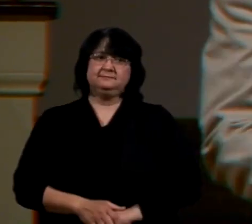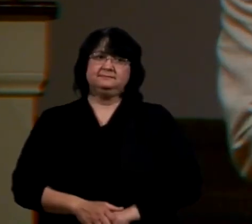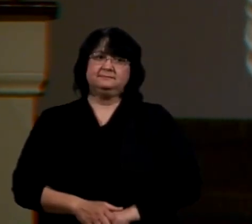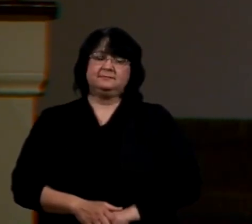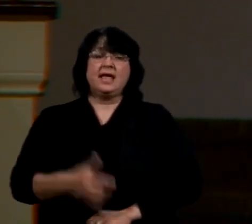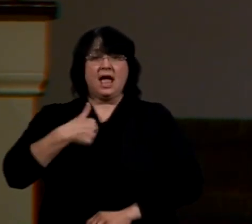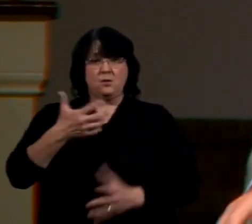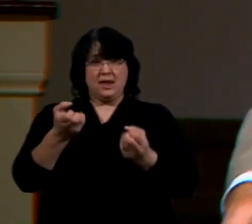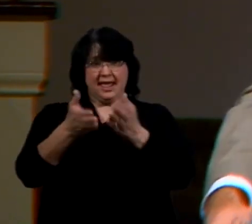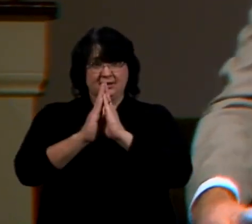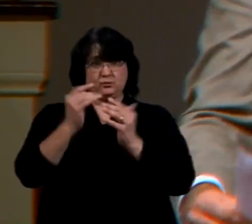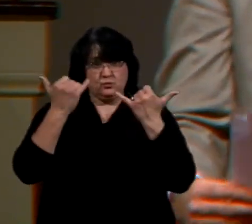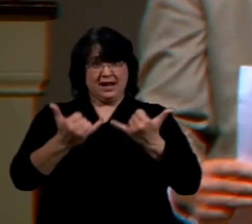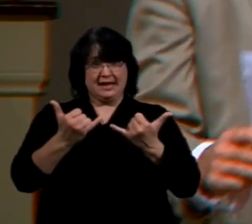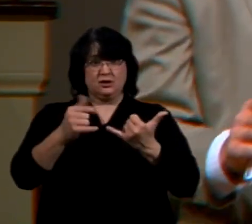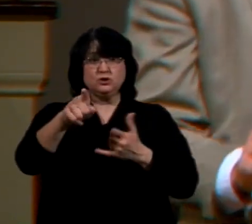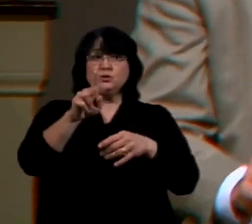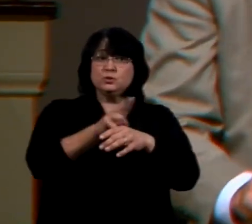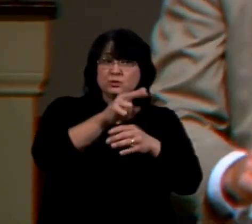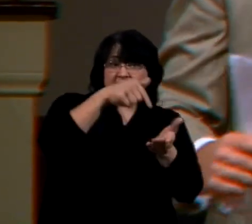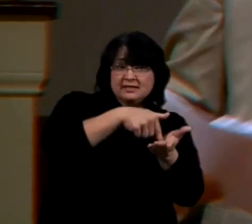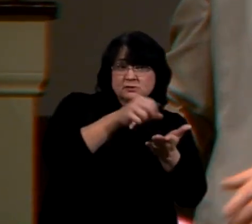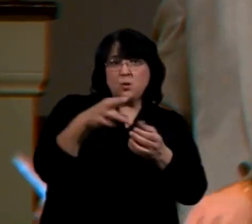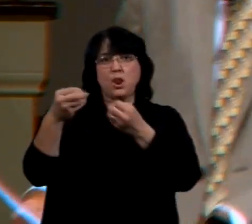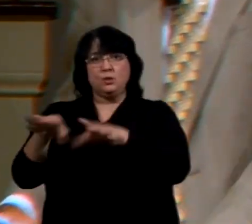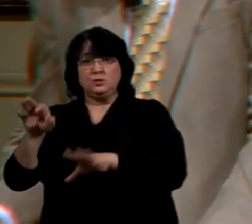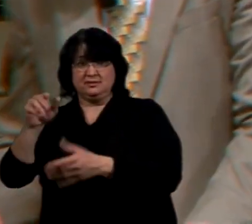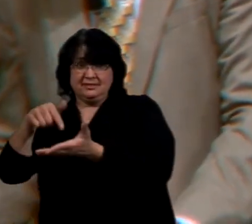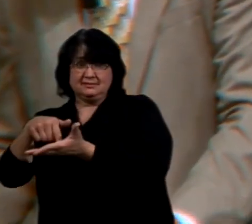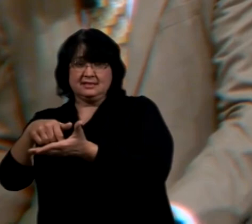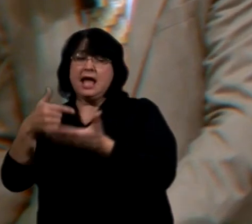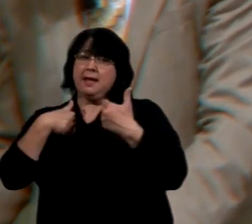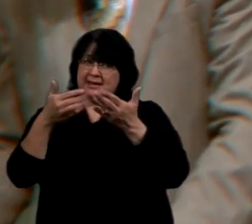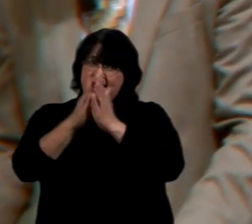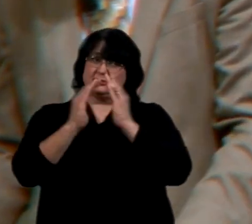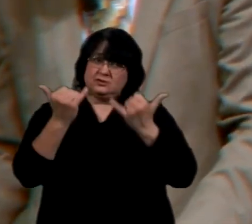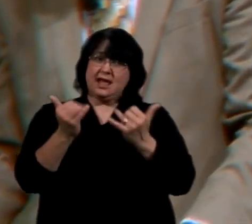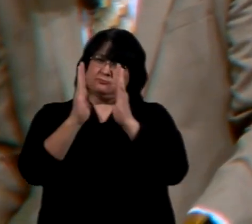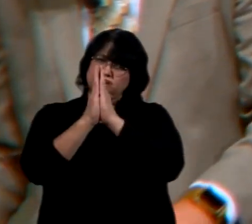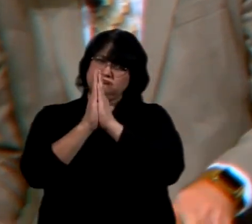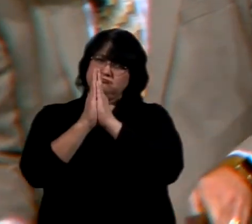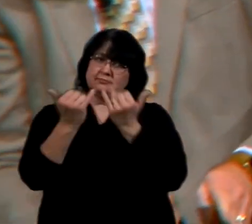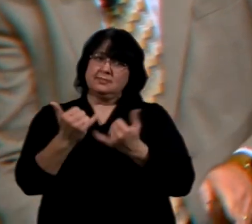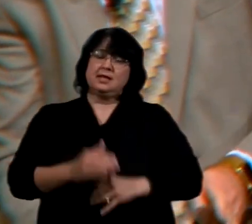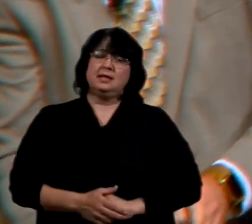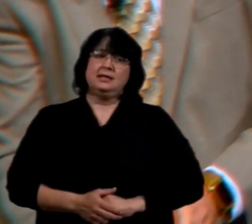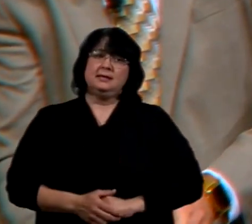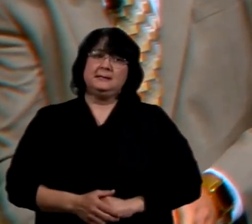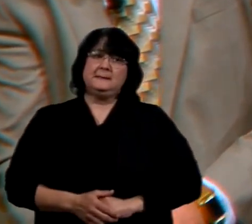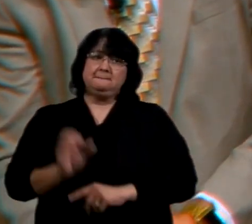But here's what I want to ask you right now. Use it or lose it. I want to ask you tonight, heads are bowed, eyes are closed.